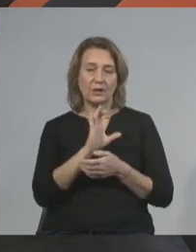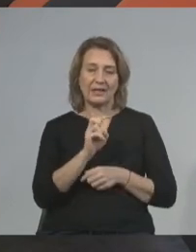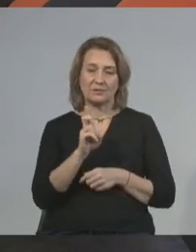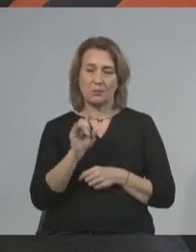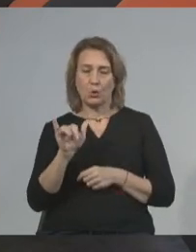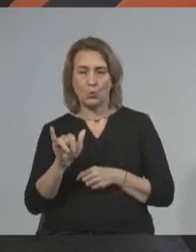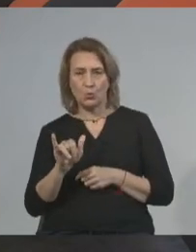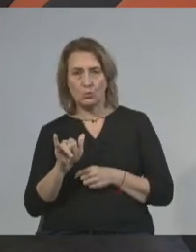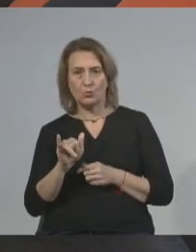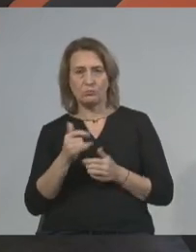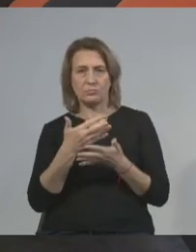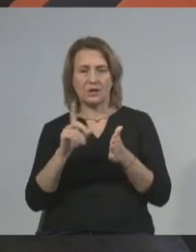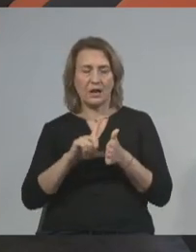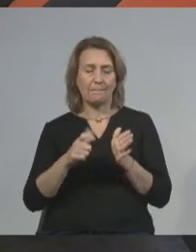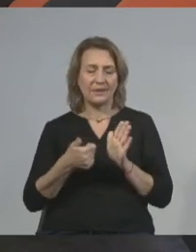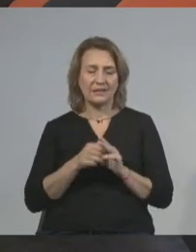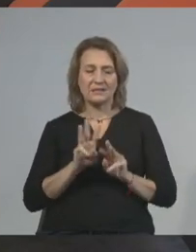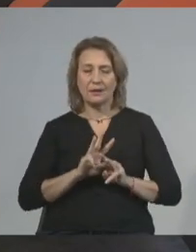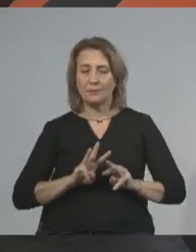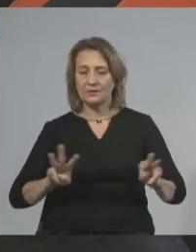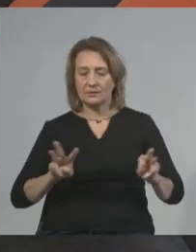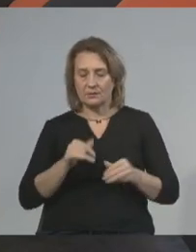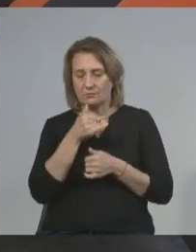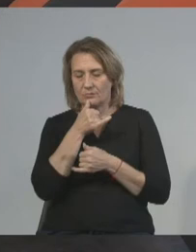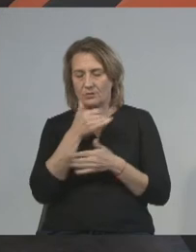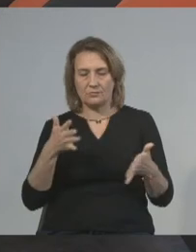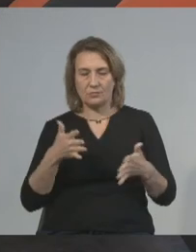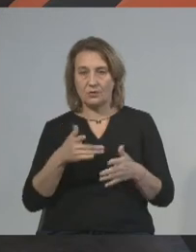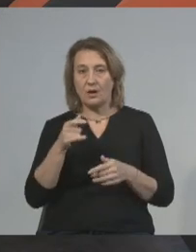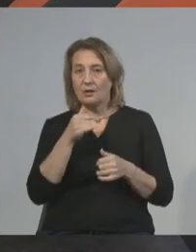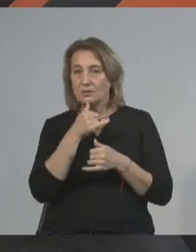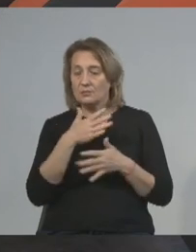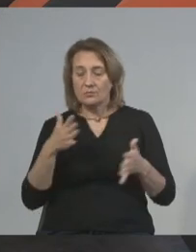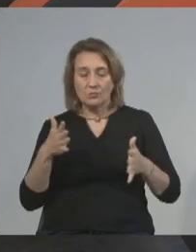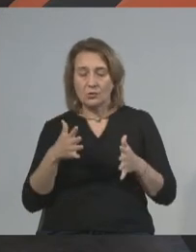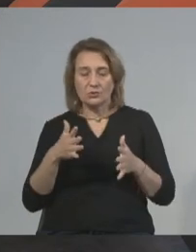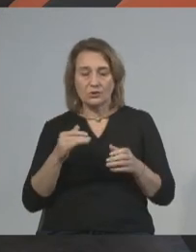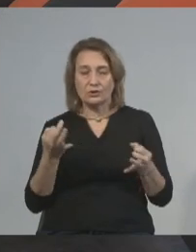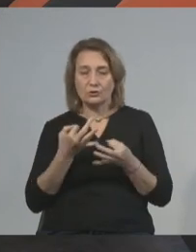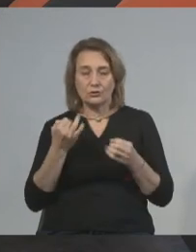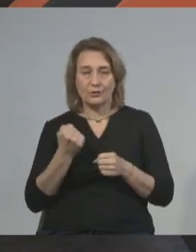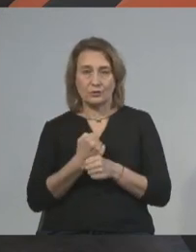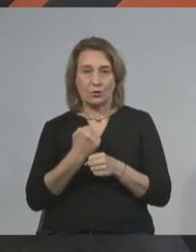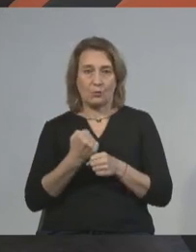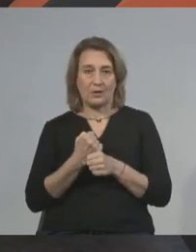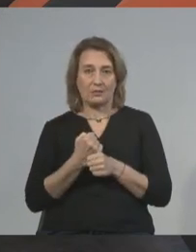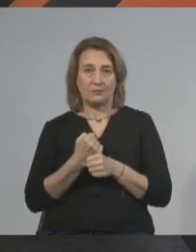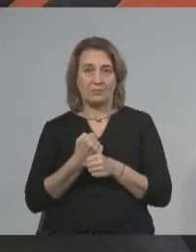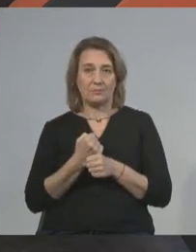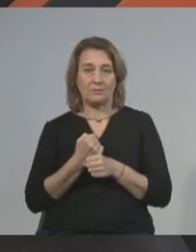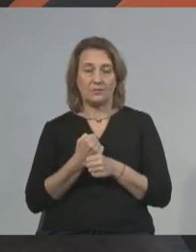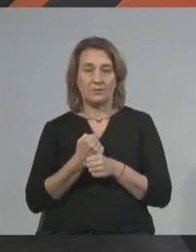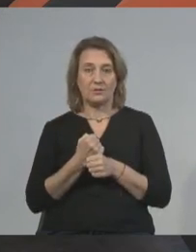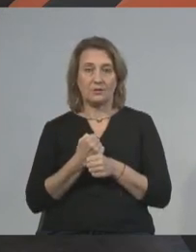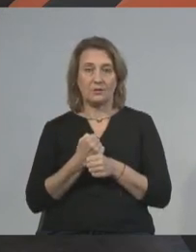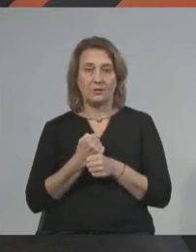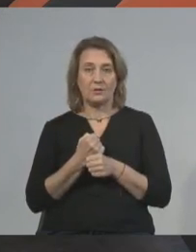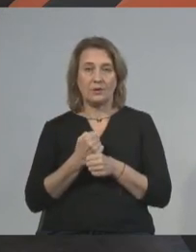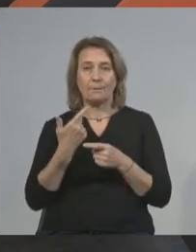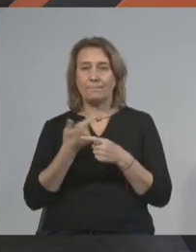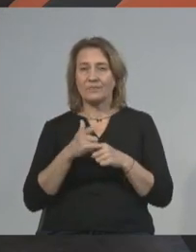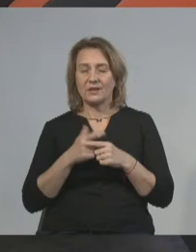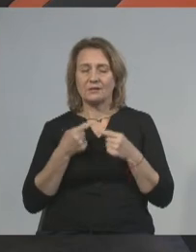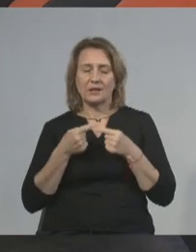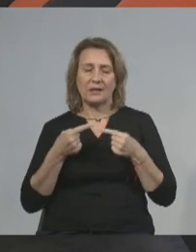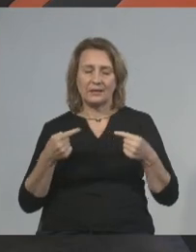office which is responsible for this because if we're talking about strategic communication i'm afraid the office of the president would be